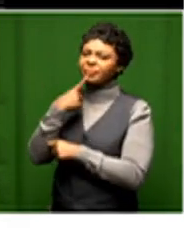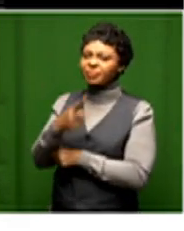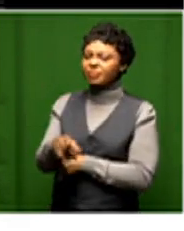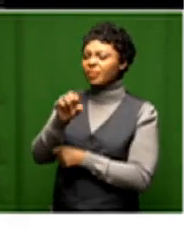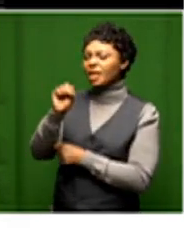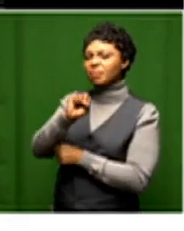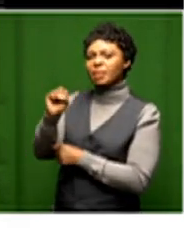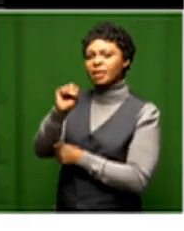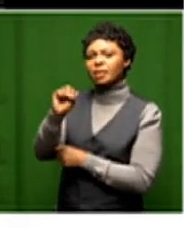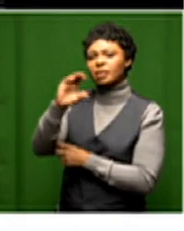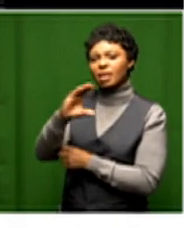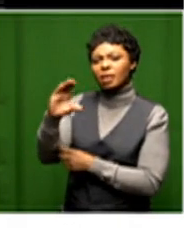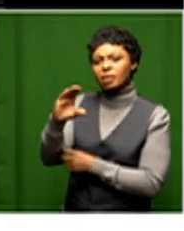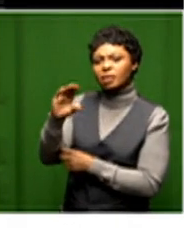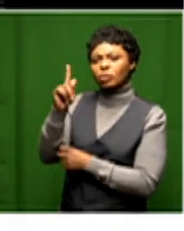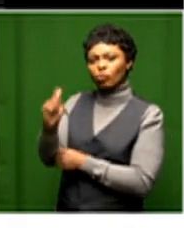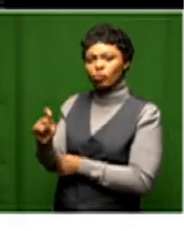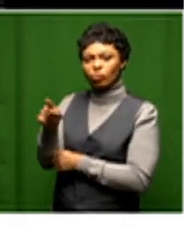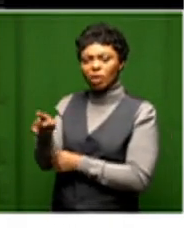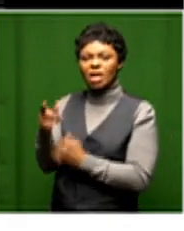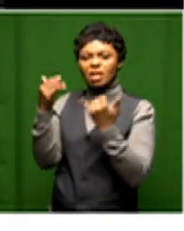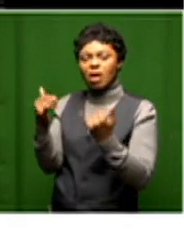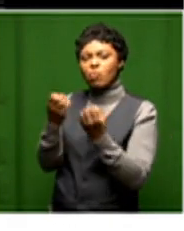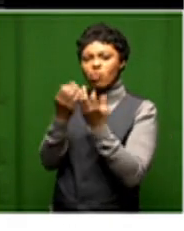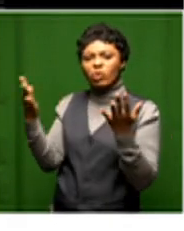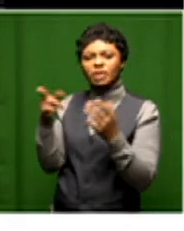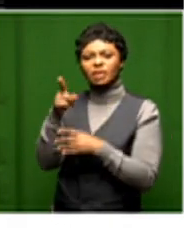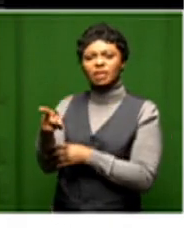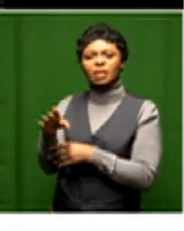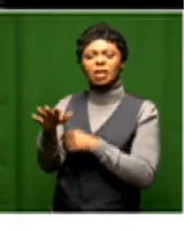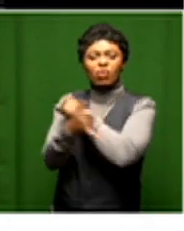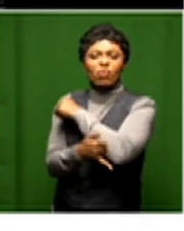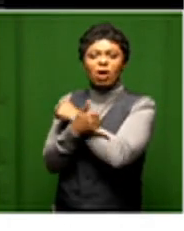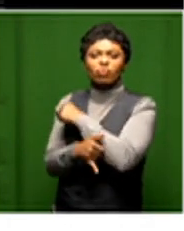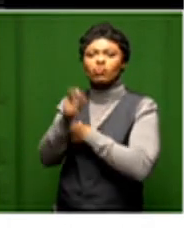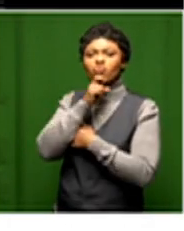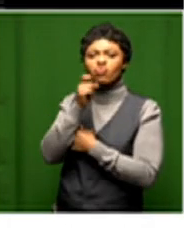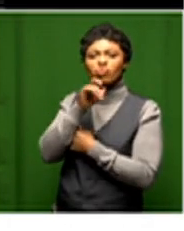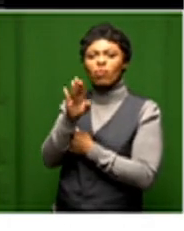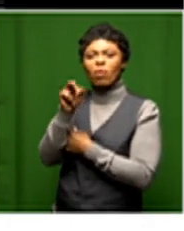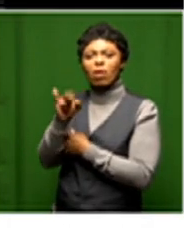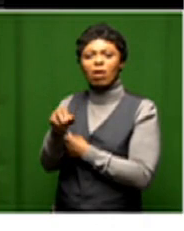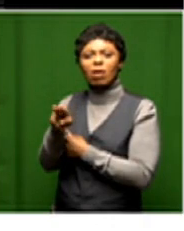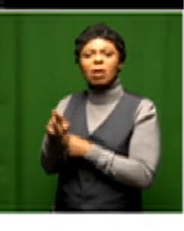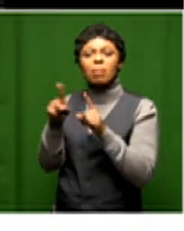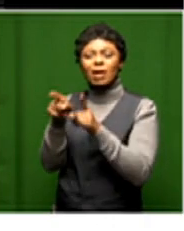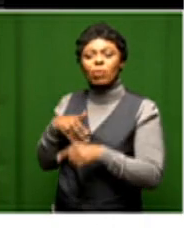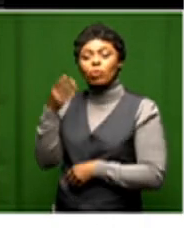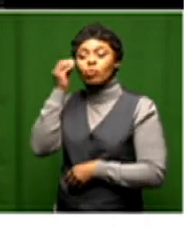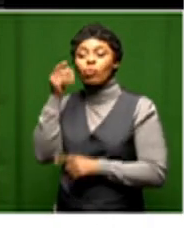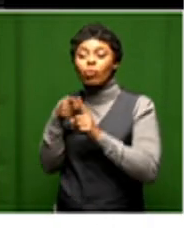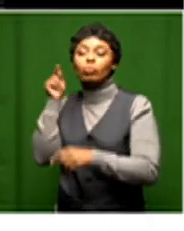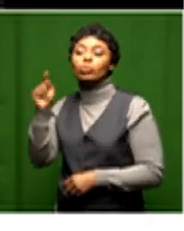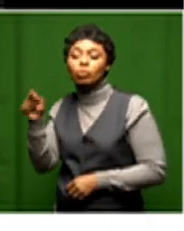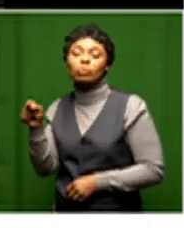us a lovely example of what, you know, other countries are actually using this for. But I'd love to hear from your perspective,